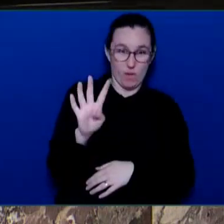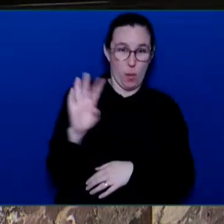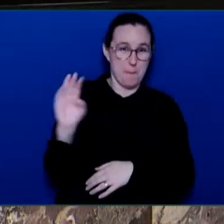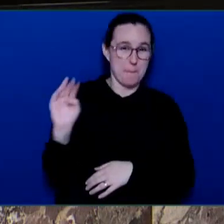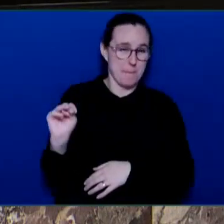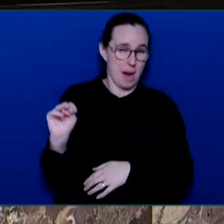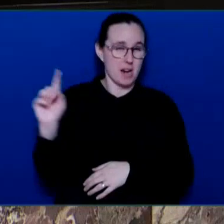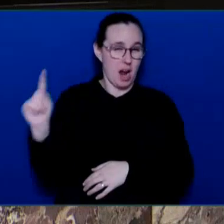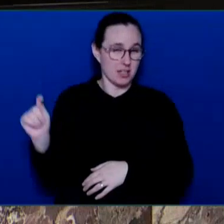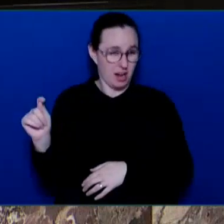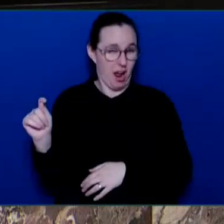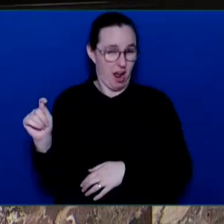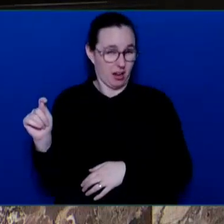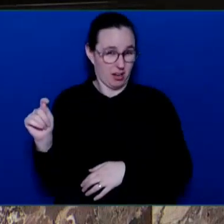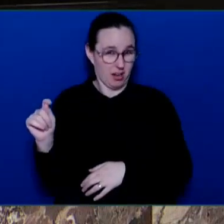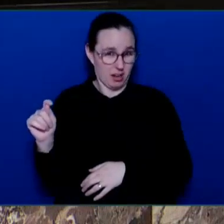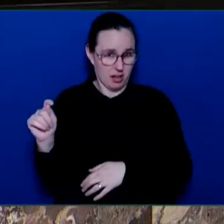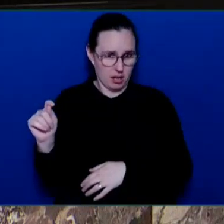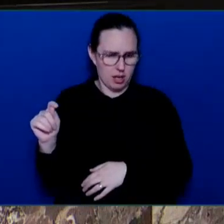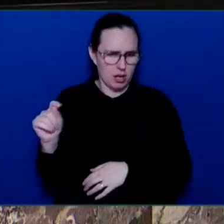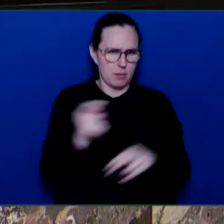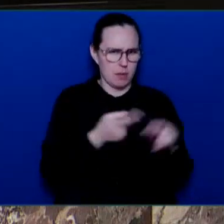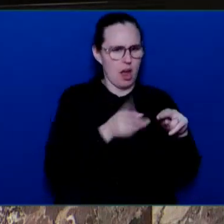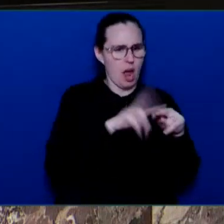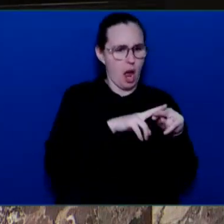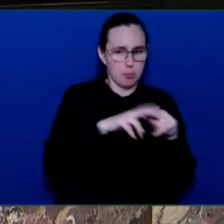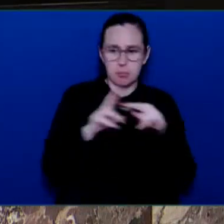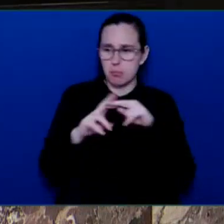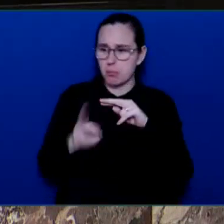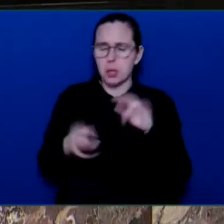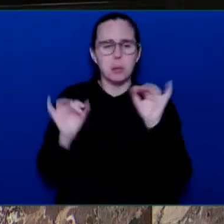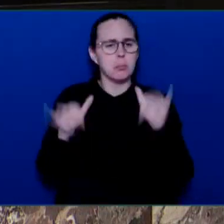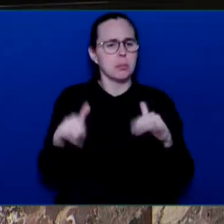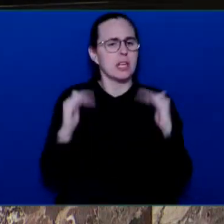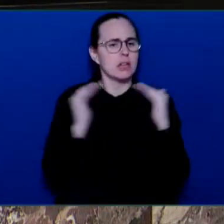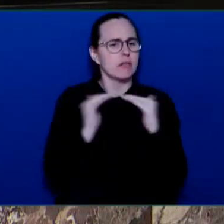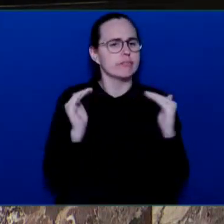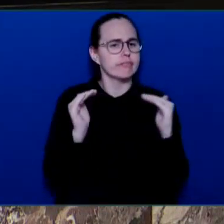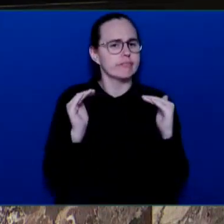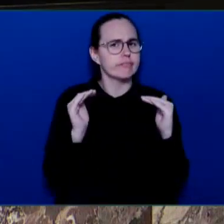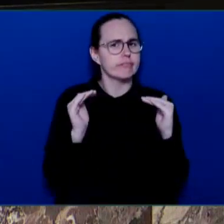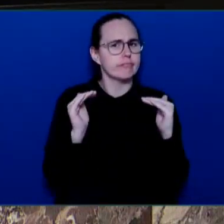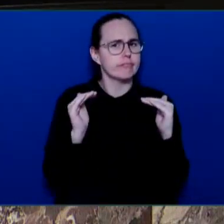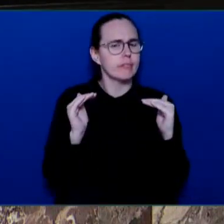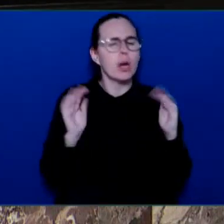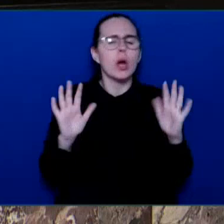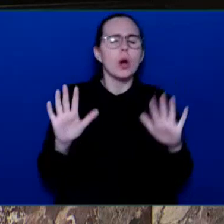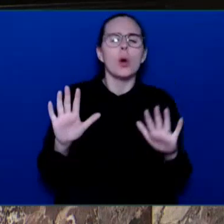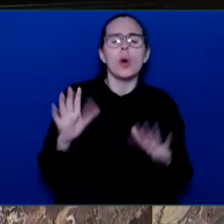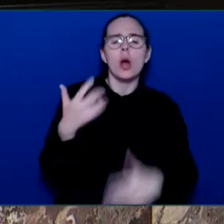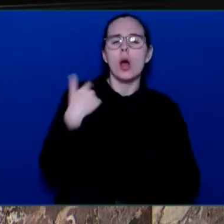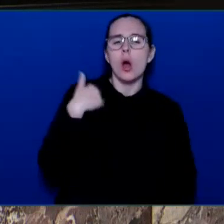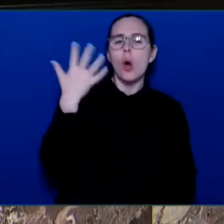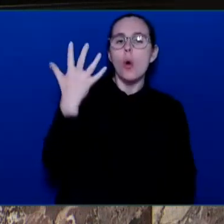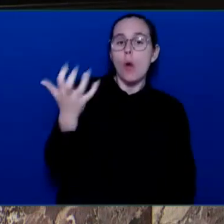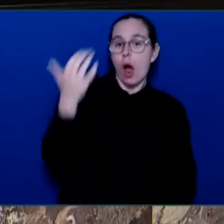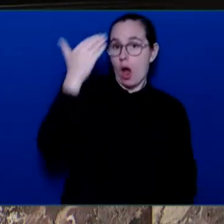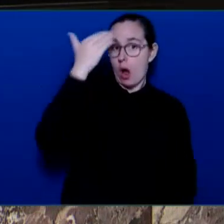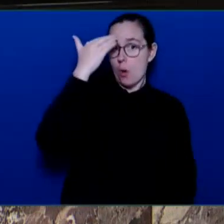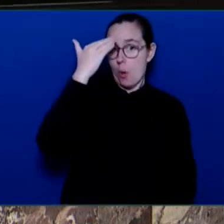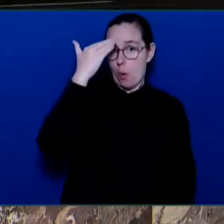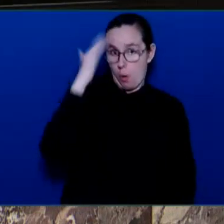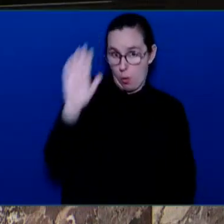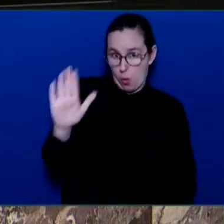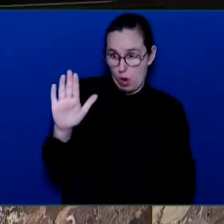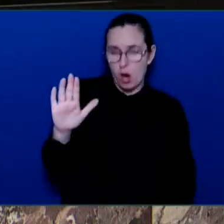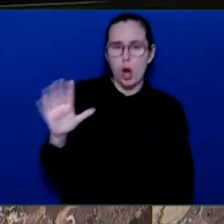asked very specifically, and I know the minister has the answer, what are the total emissions that these three massive industrial projects will have